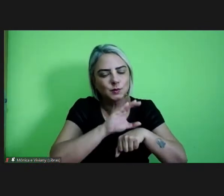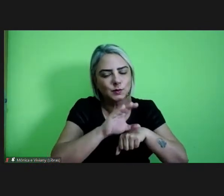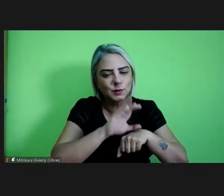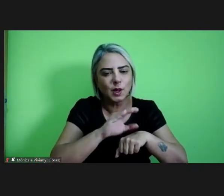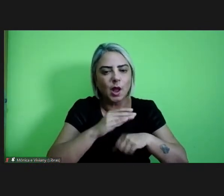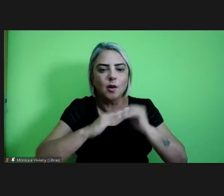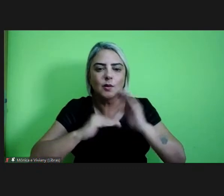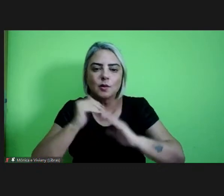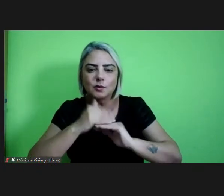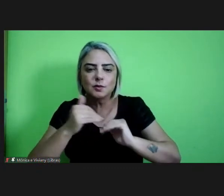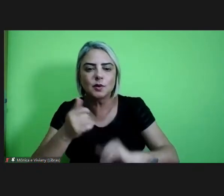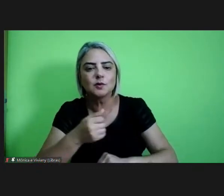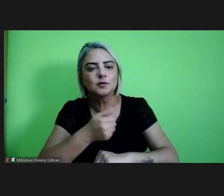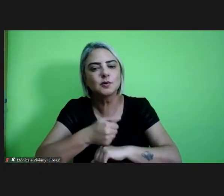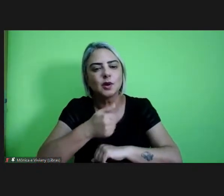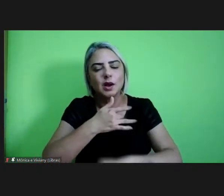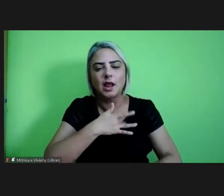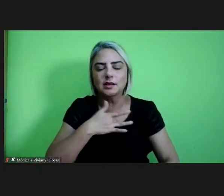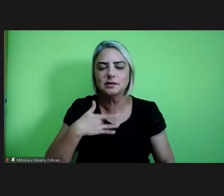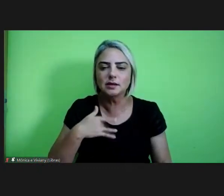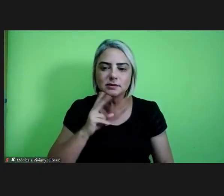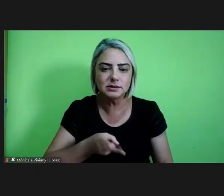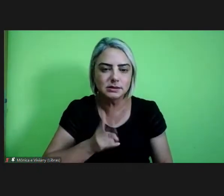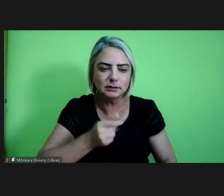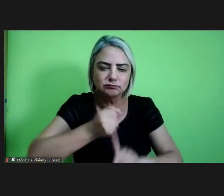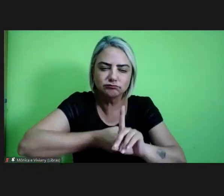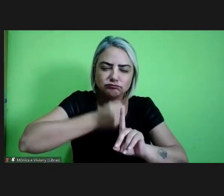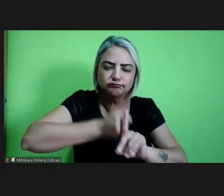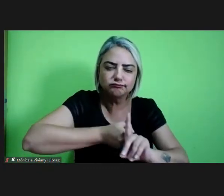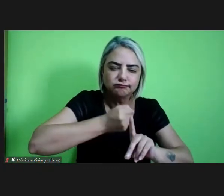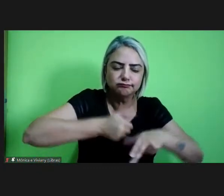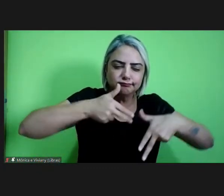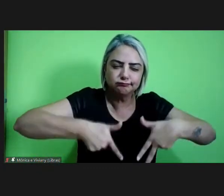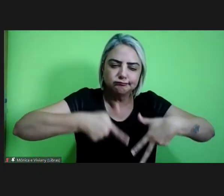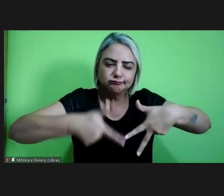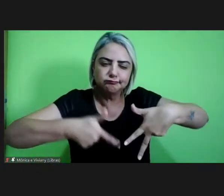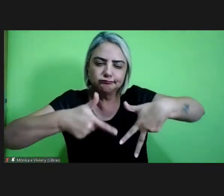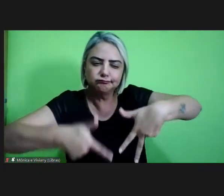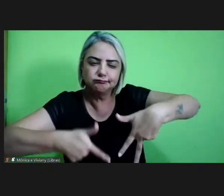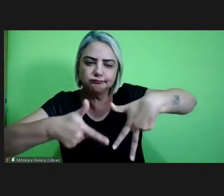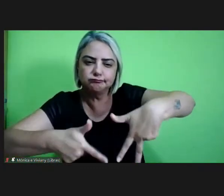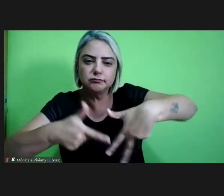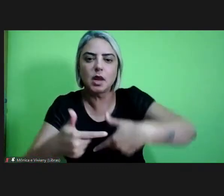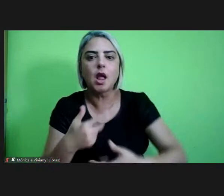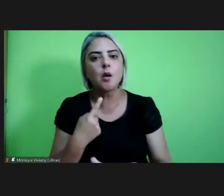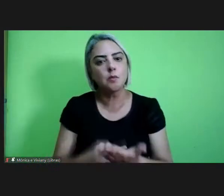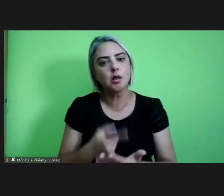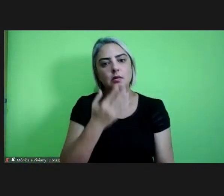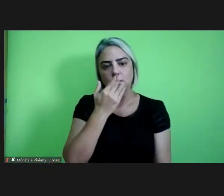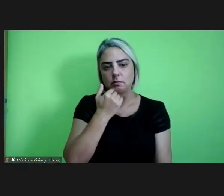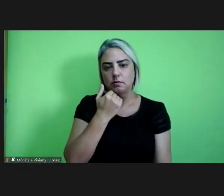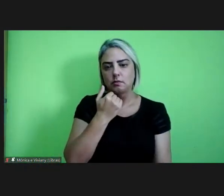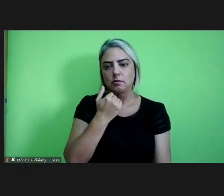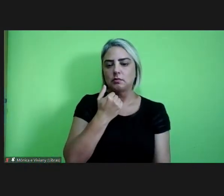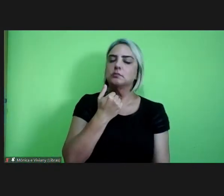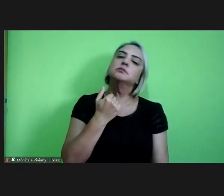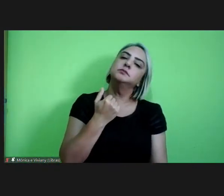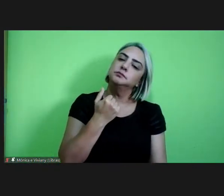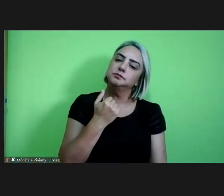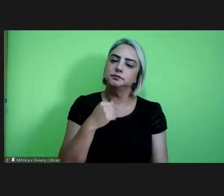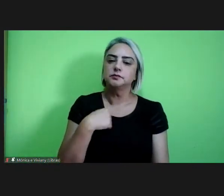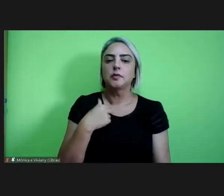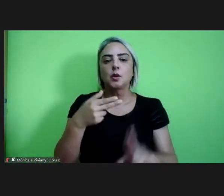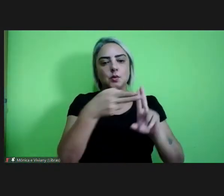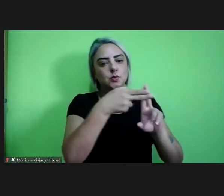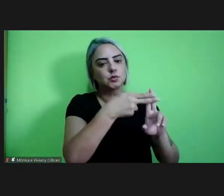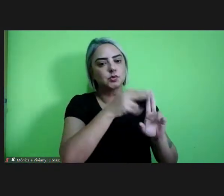actually when our constitution was formed, the healthcare professionals were always committed to